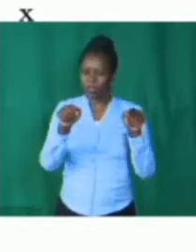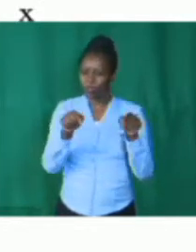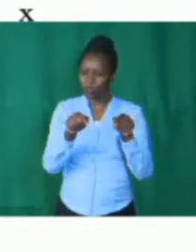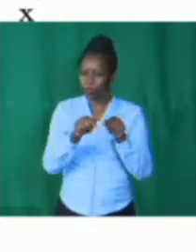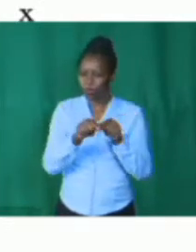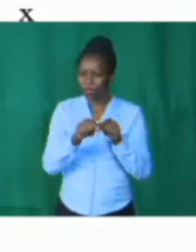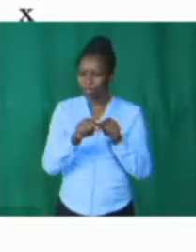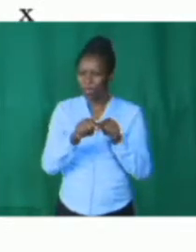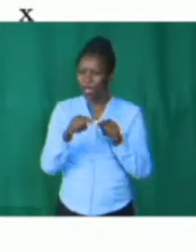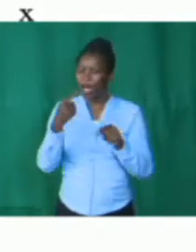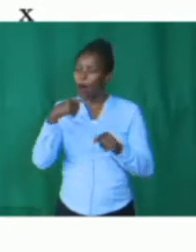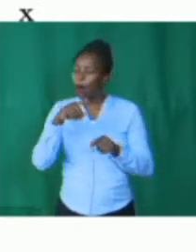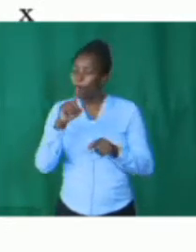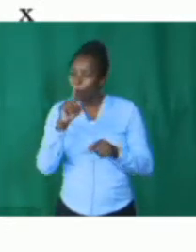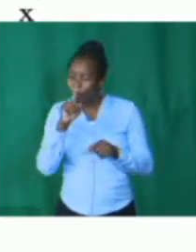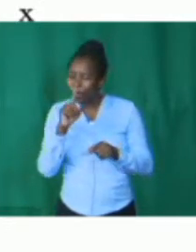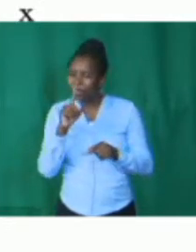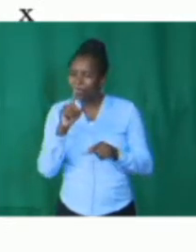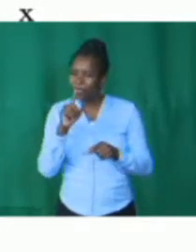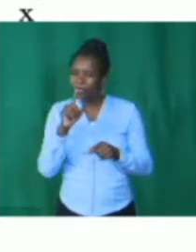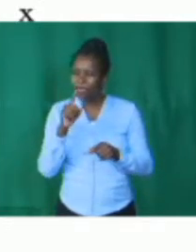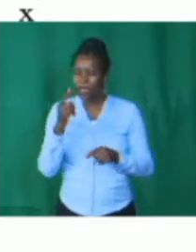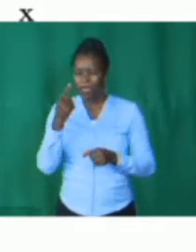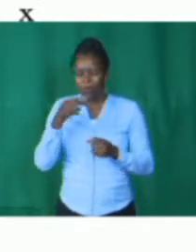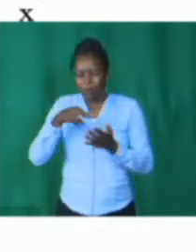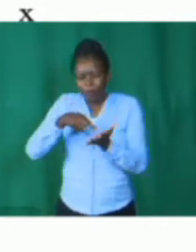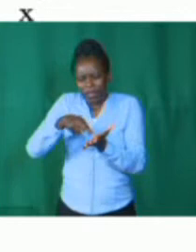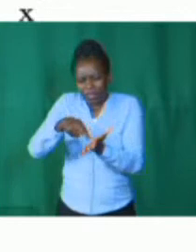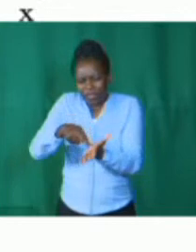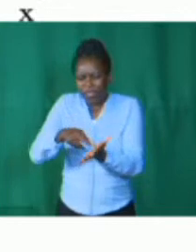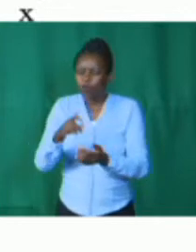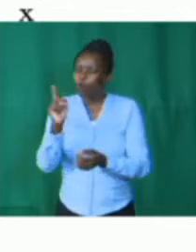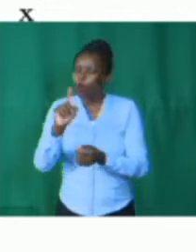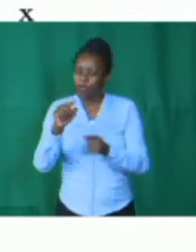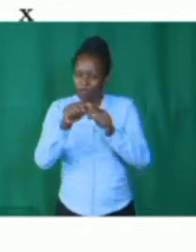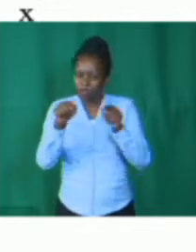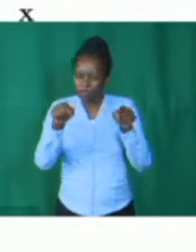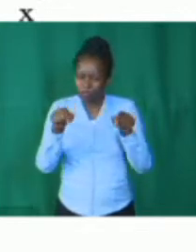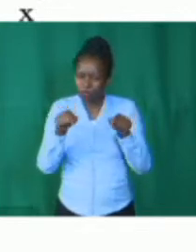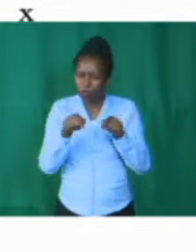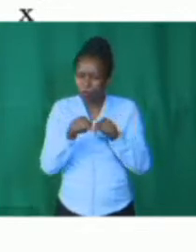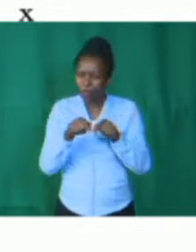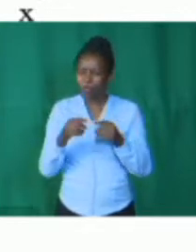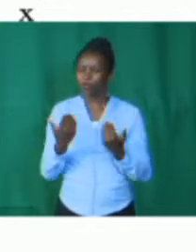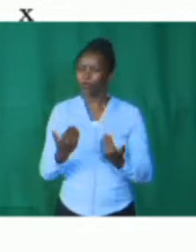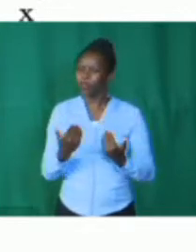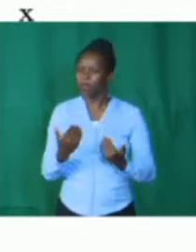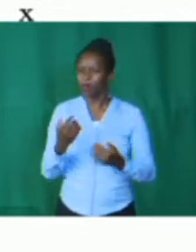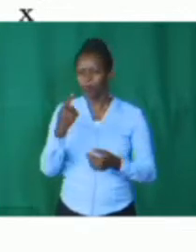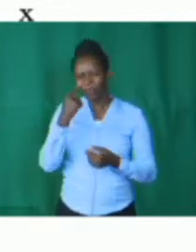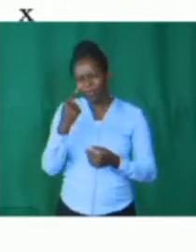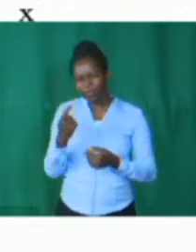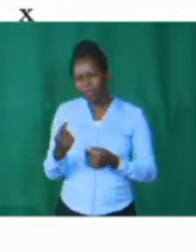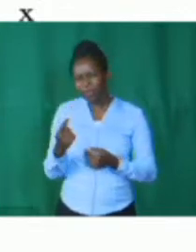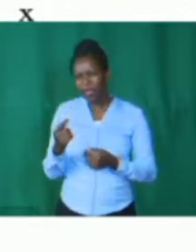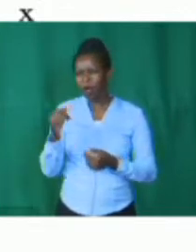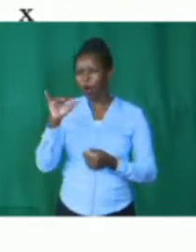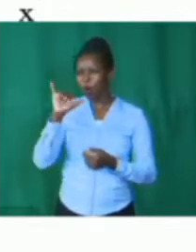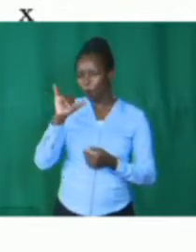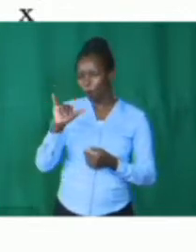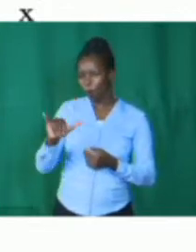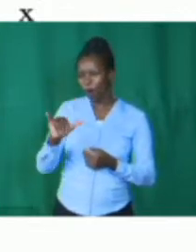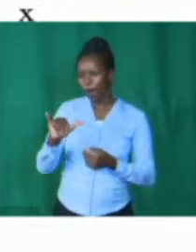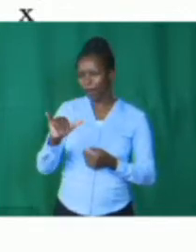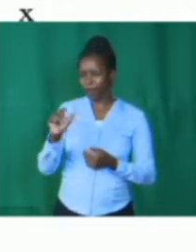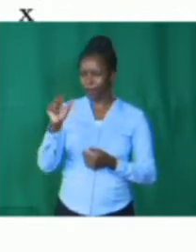you check what each square represents. Okay, so we can come to our y-axis